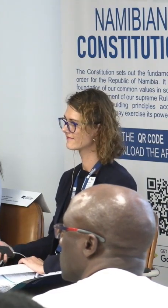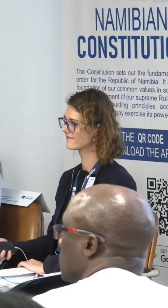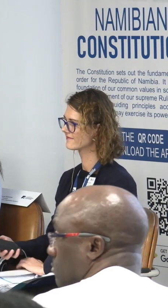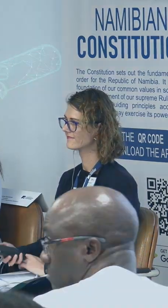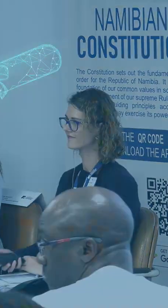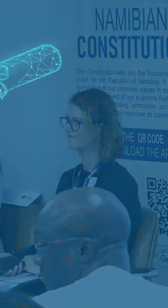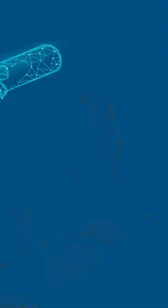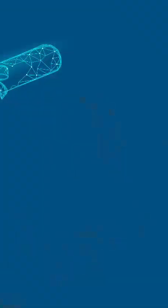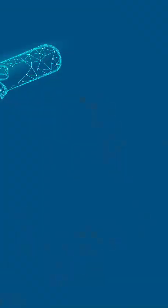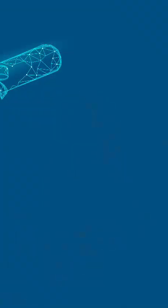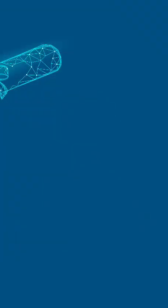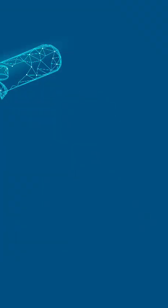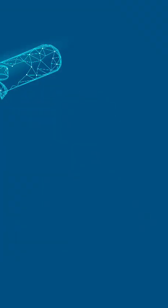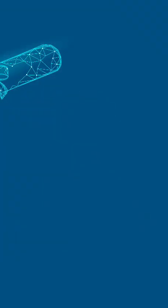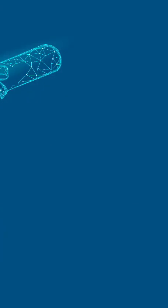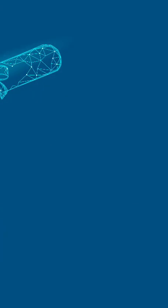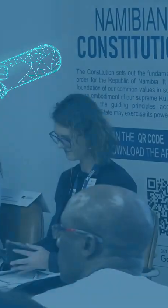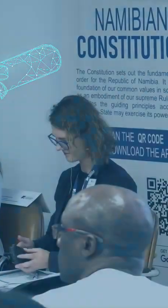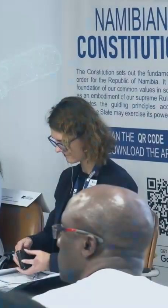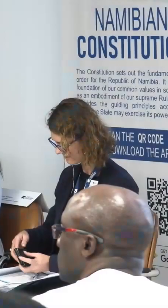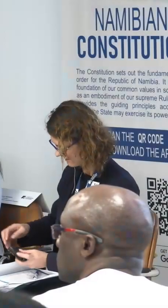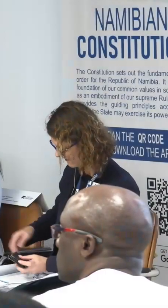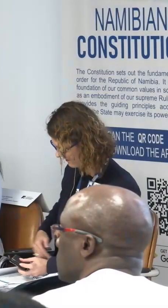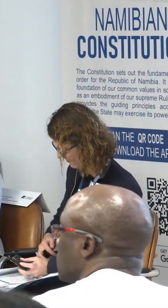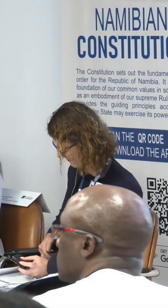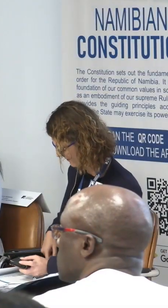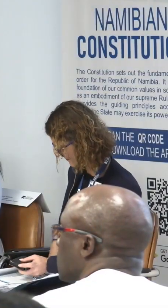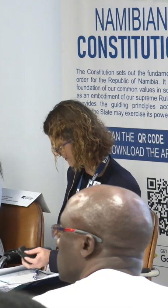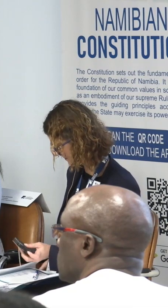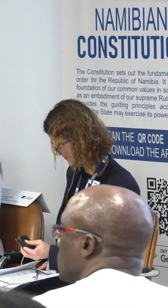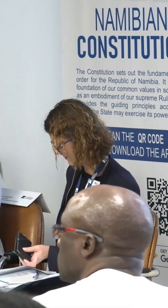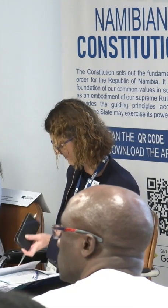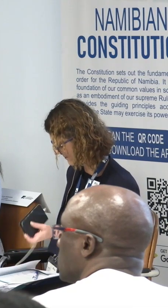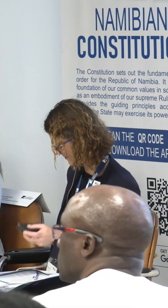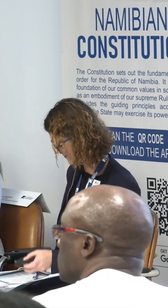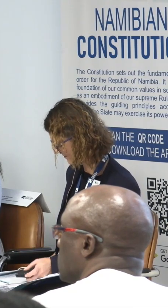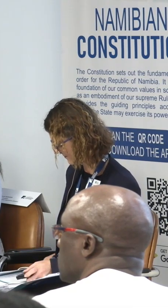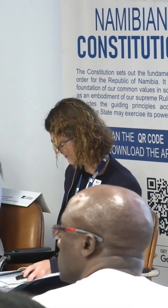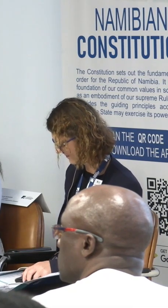Is it fine now? Okay. Thank you very much, Mr. Saira.